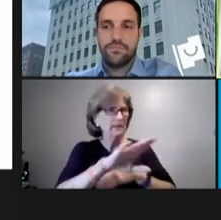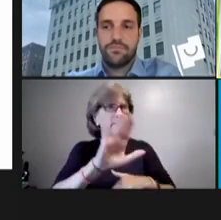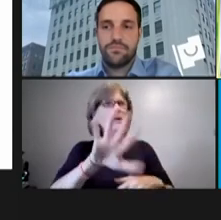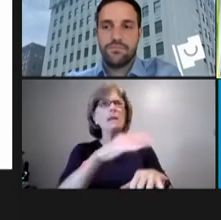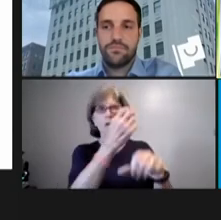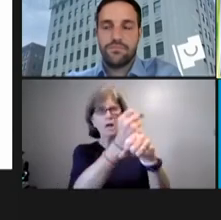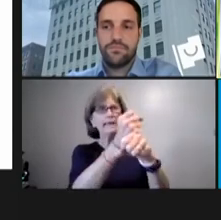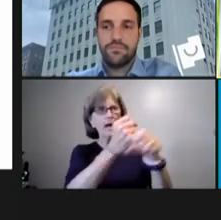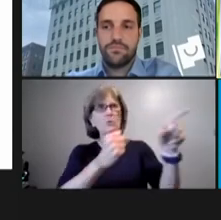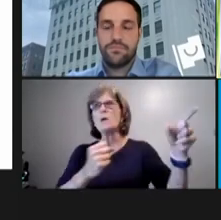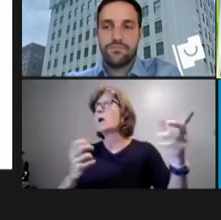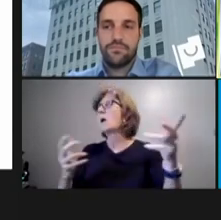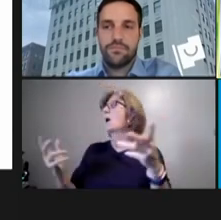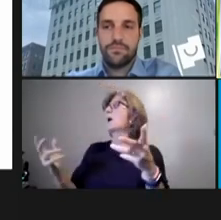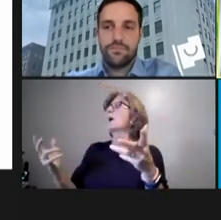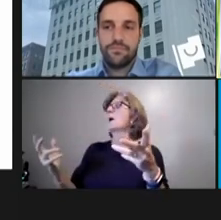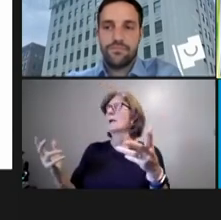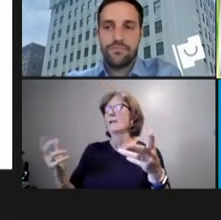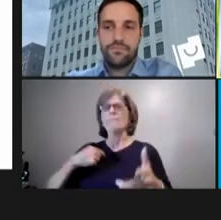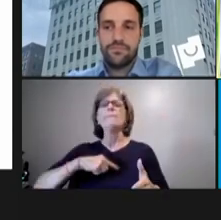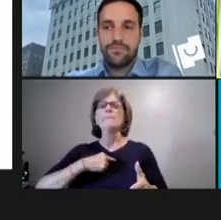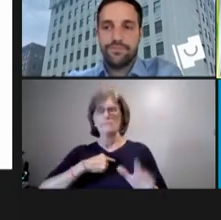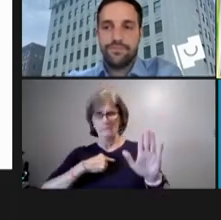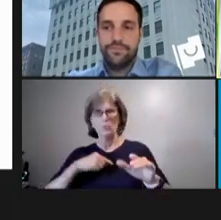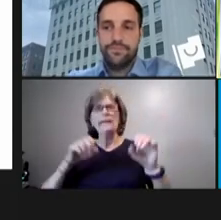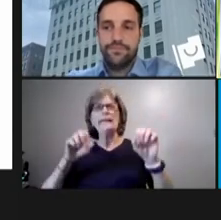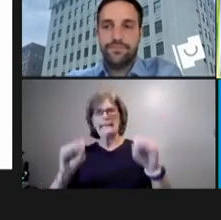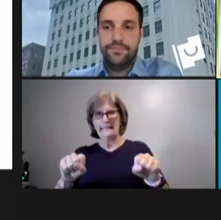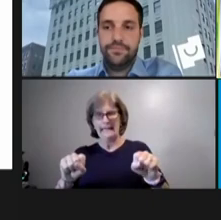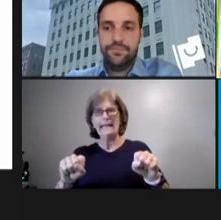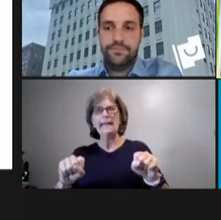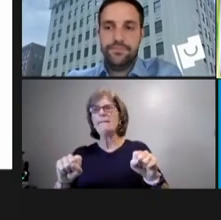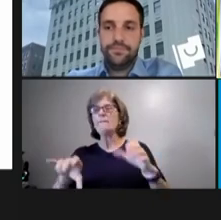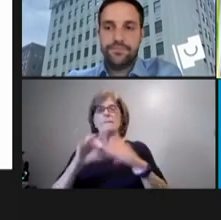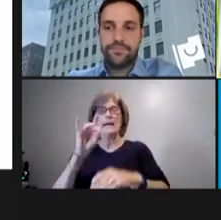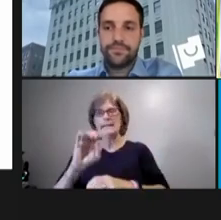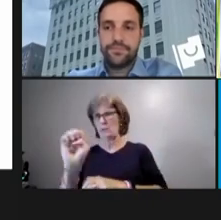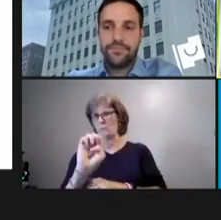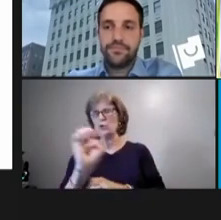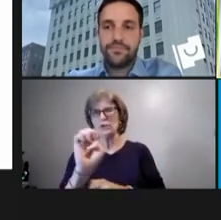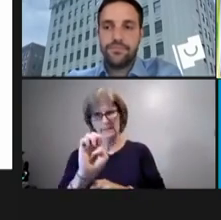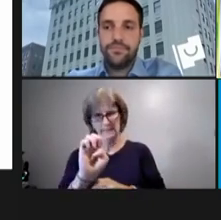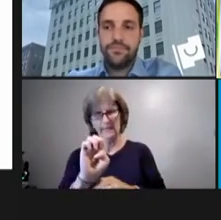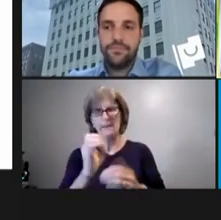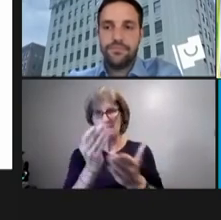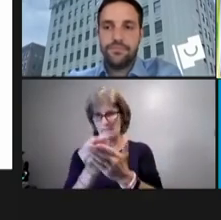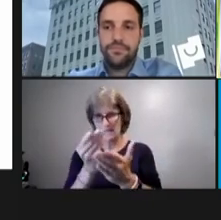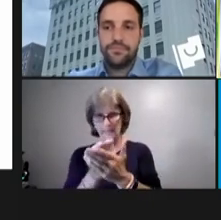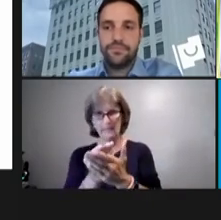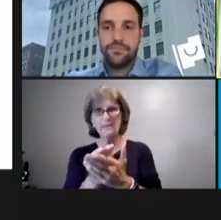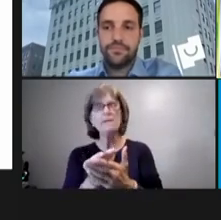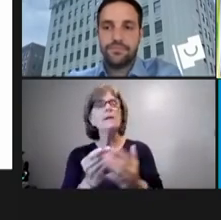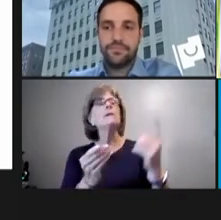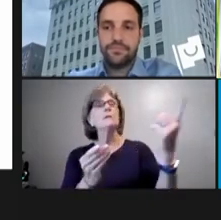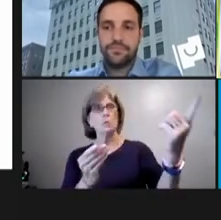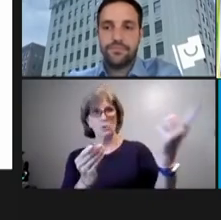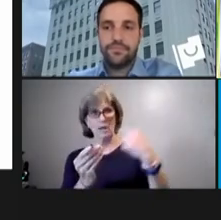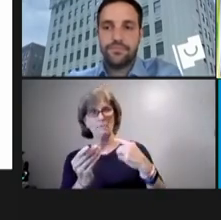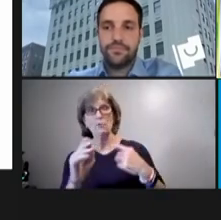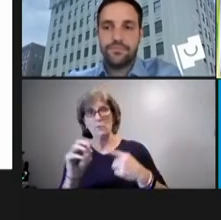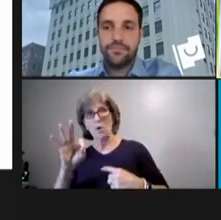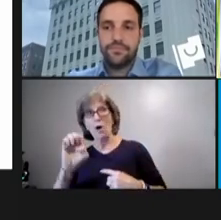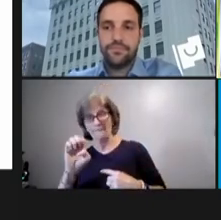that time, we're able to get emergency checks to assist. They can come to our office and pick it up if